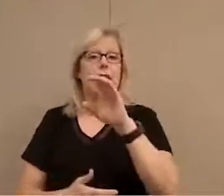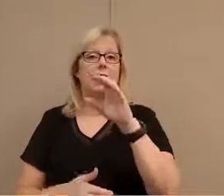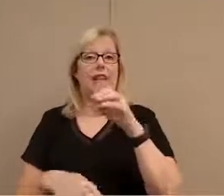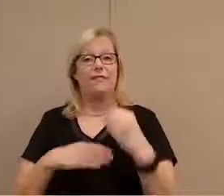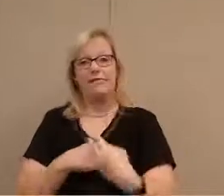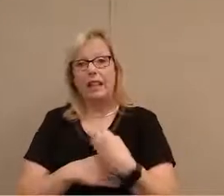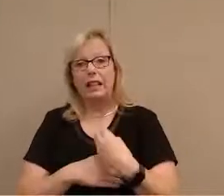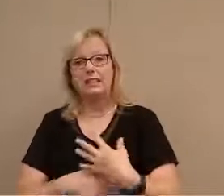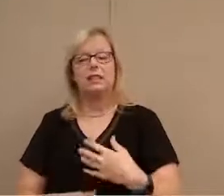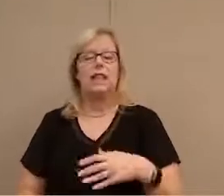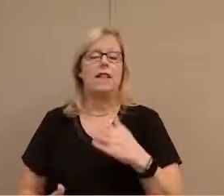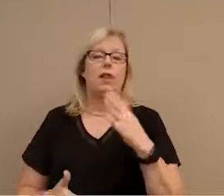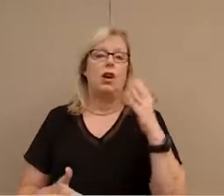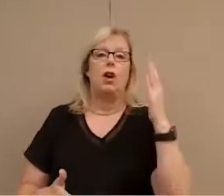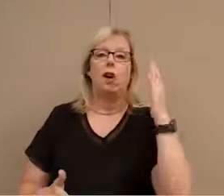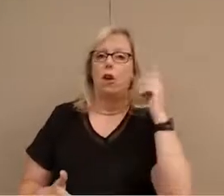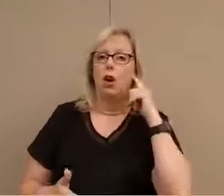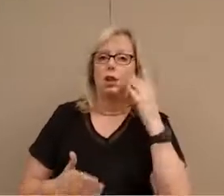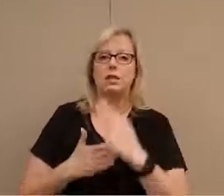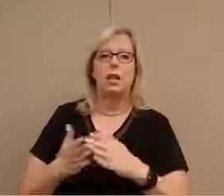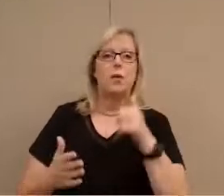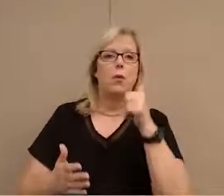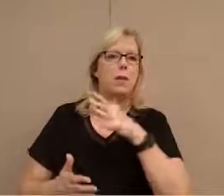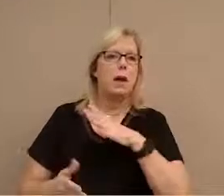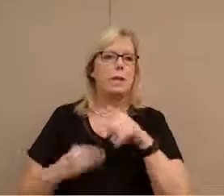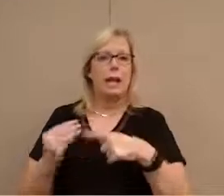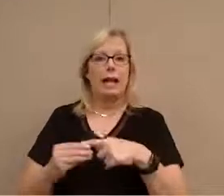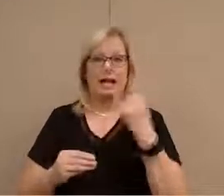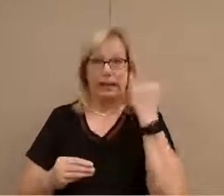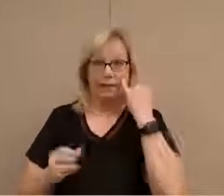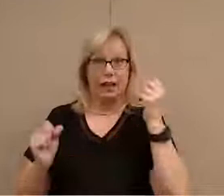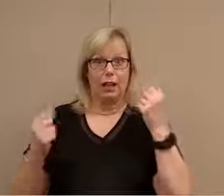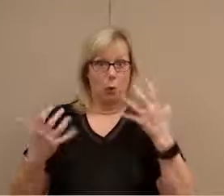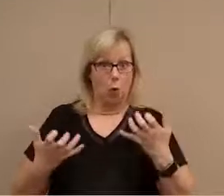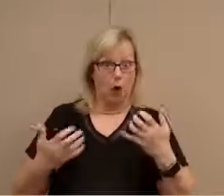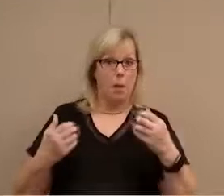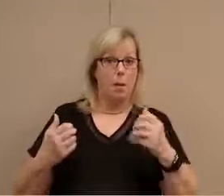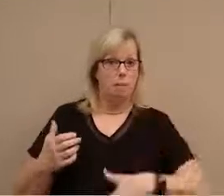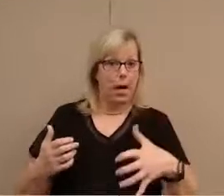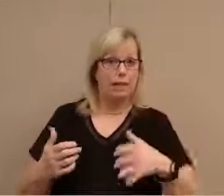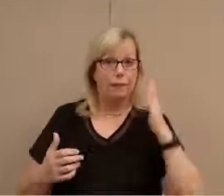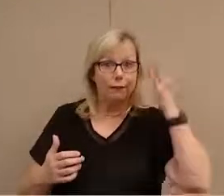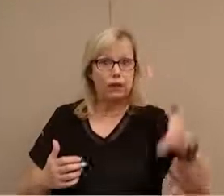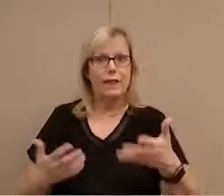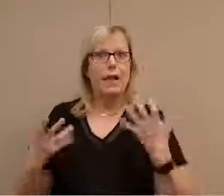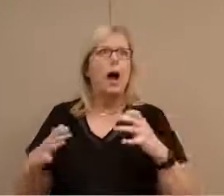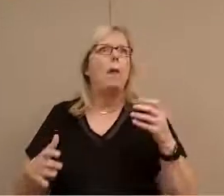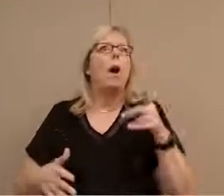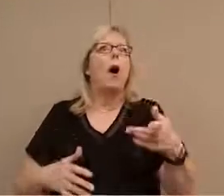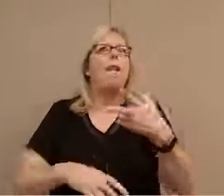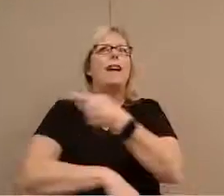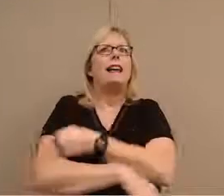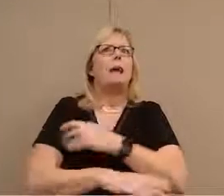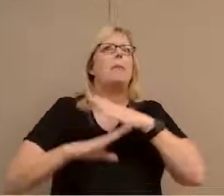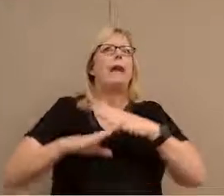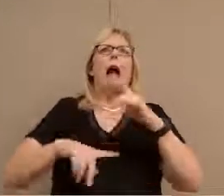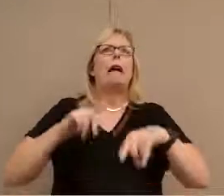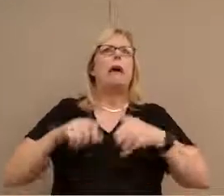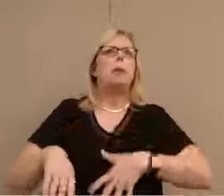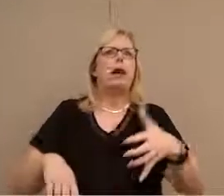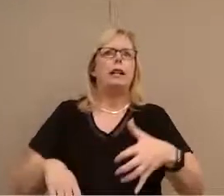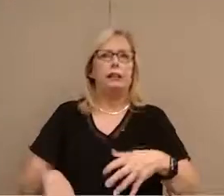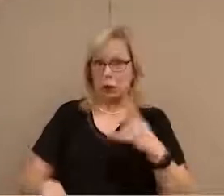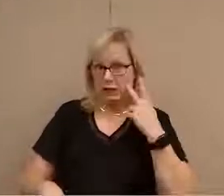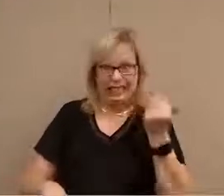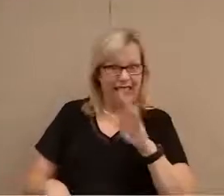heard some females are concerned if they're trying to have a family, they're concerned about vaccine. Have you